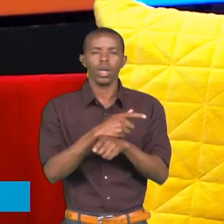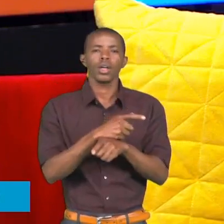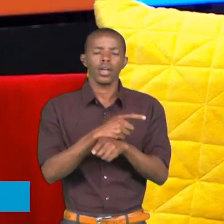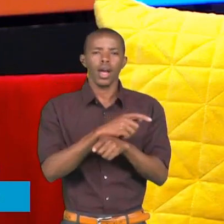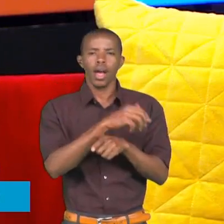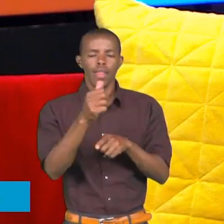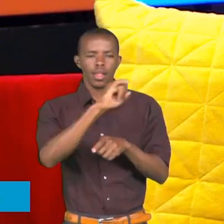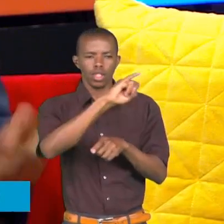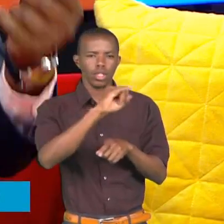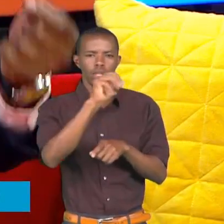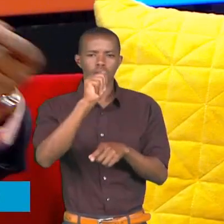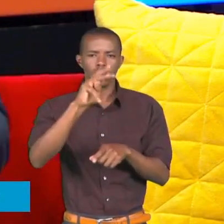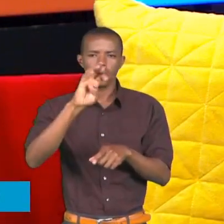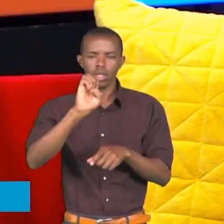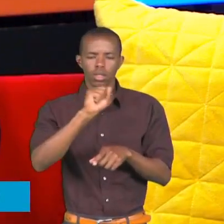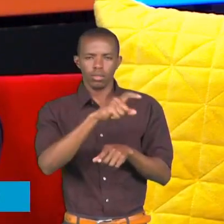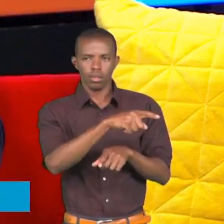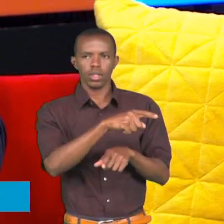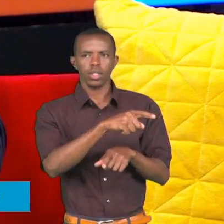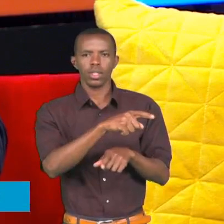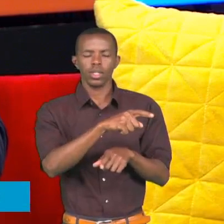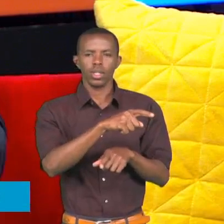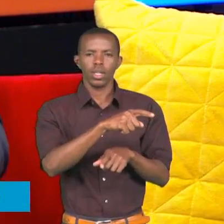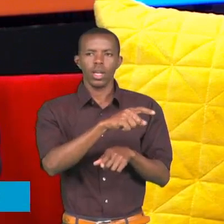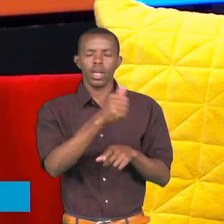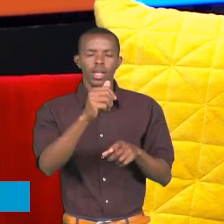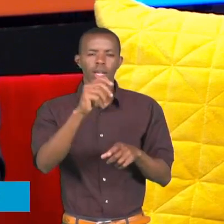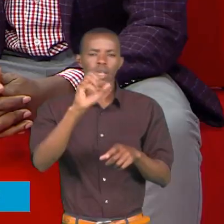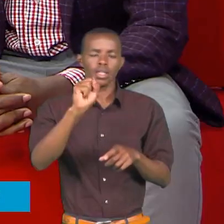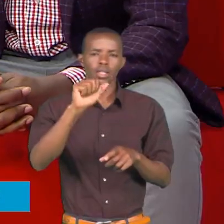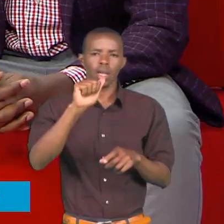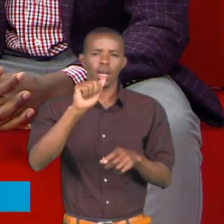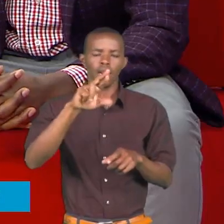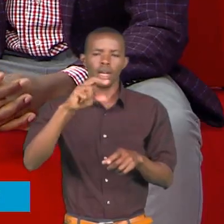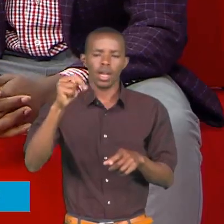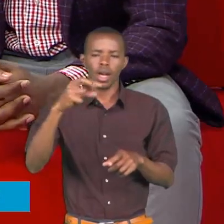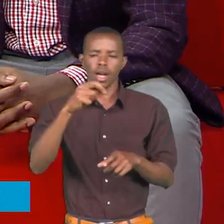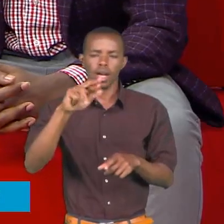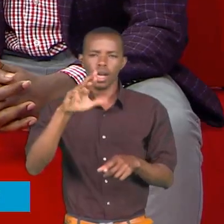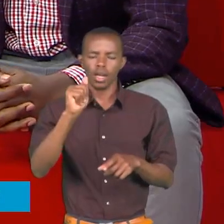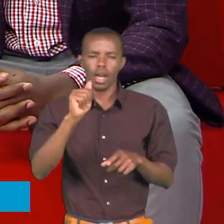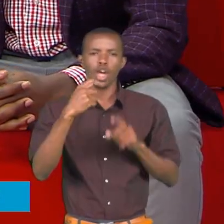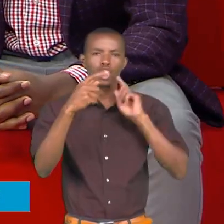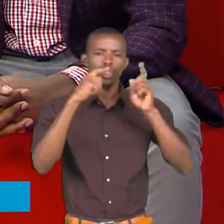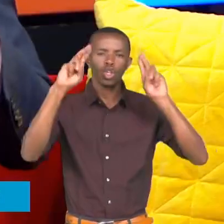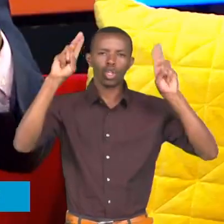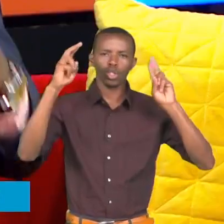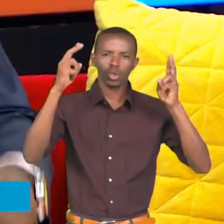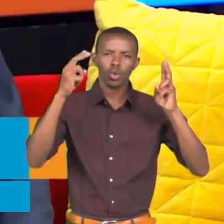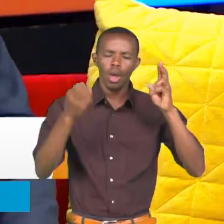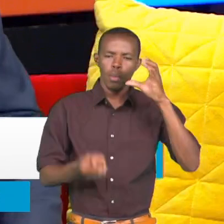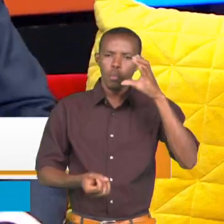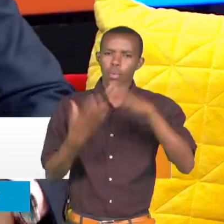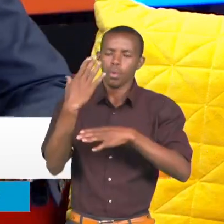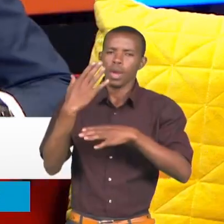and of course, James, that's not actually James Karongo, and of course, Duke Sangara, who will be telling us about the issues just revolving prep. You